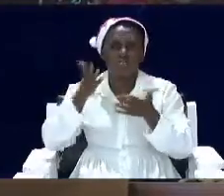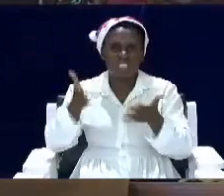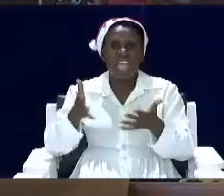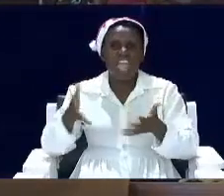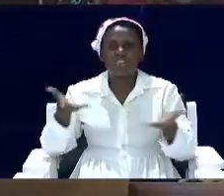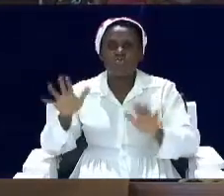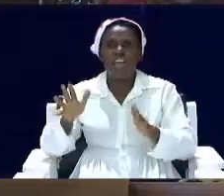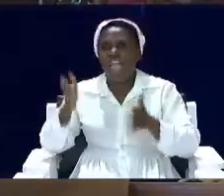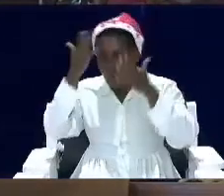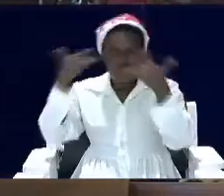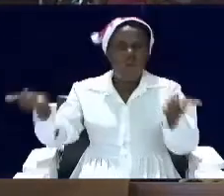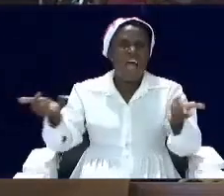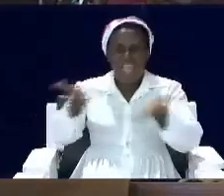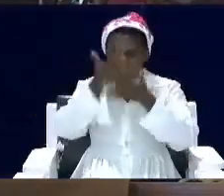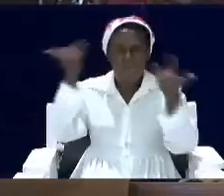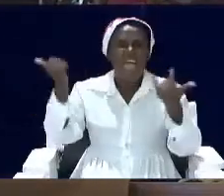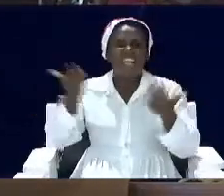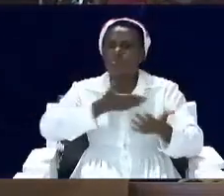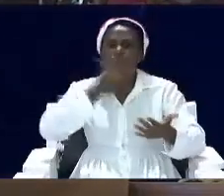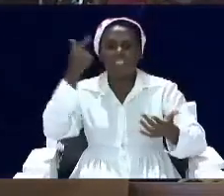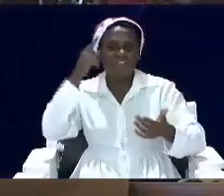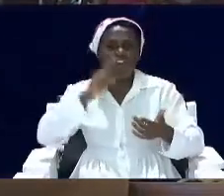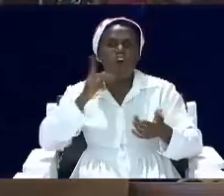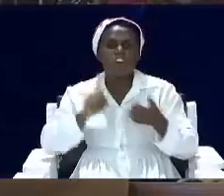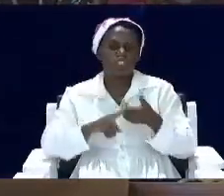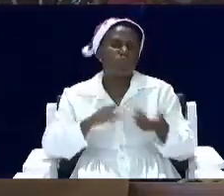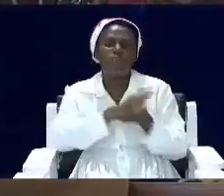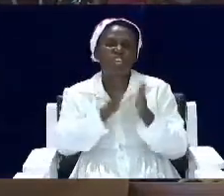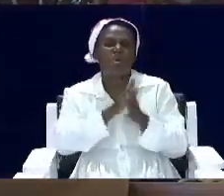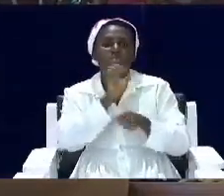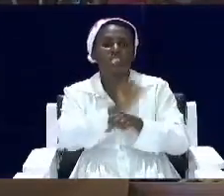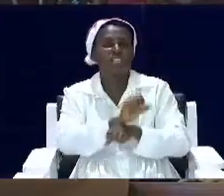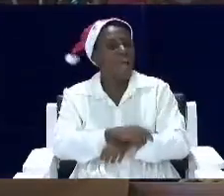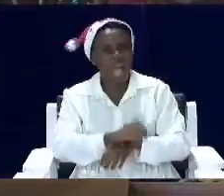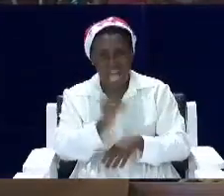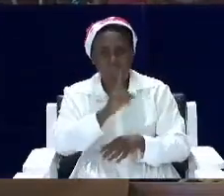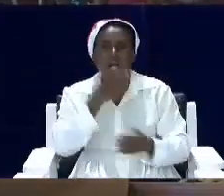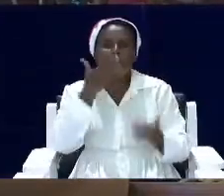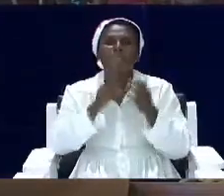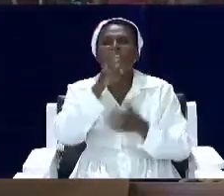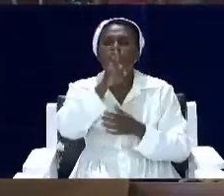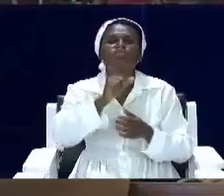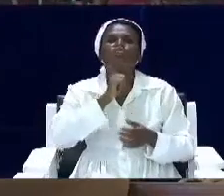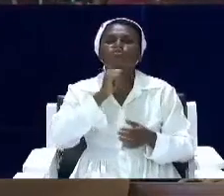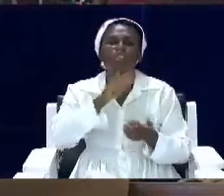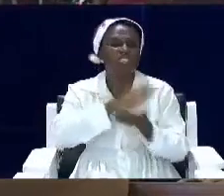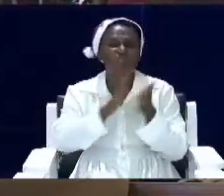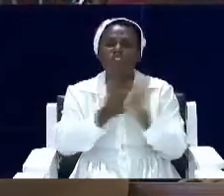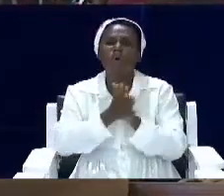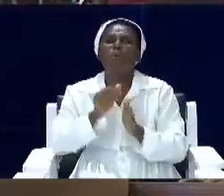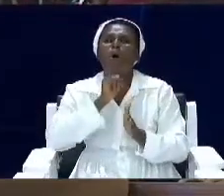It would have been better for us to remain slaves." May you not be unthankful.